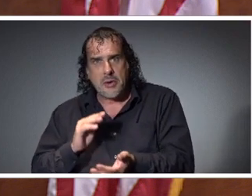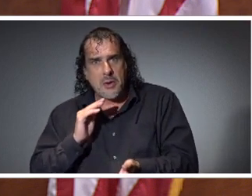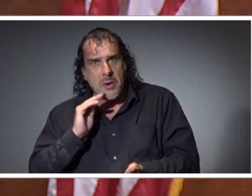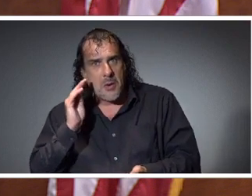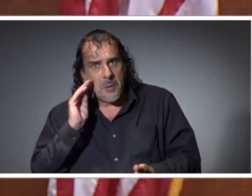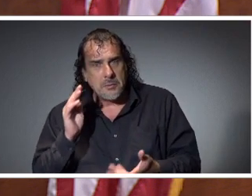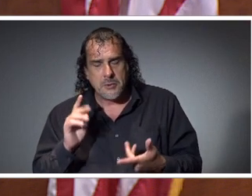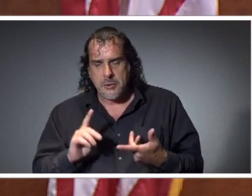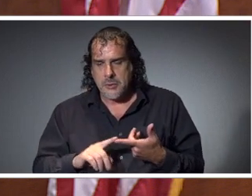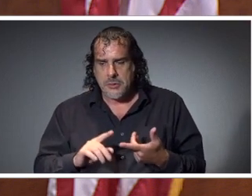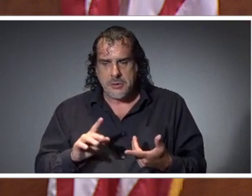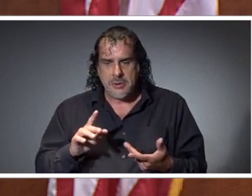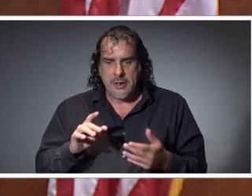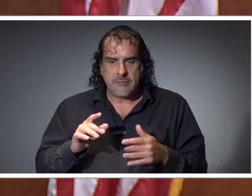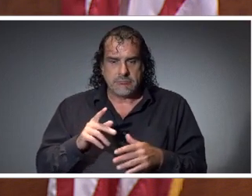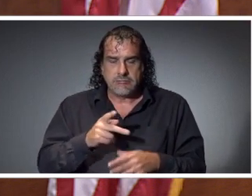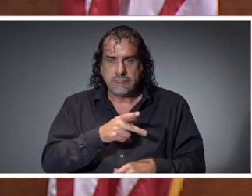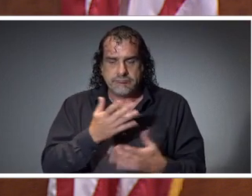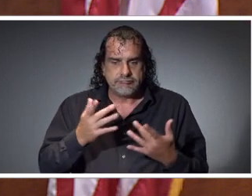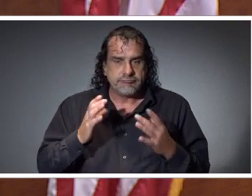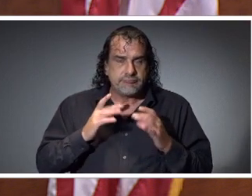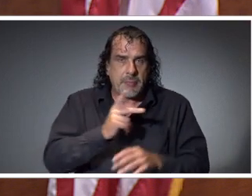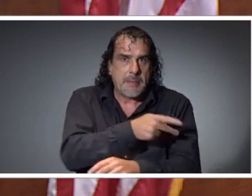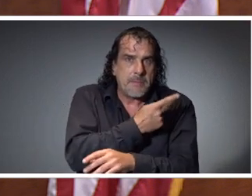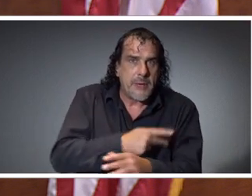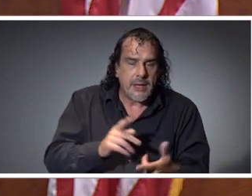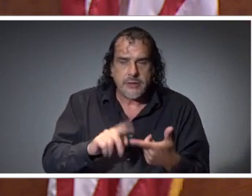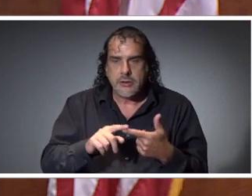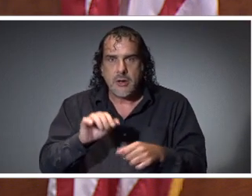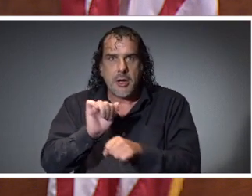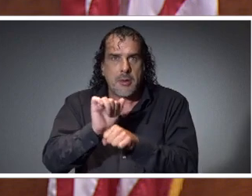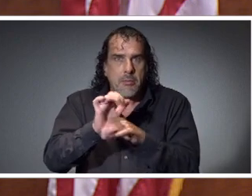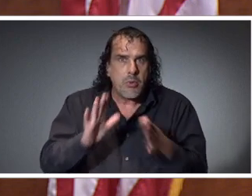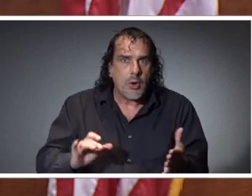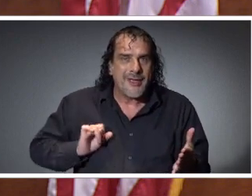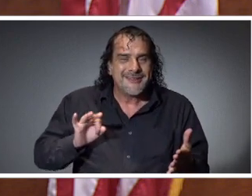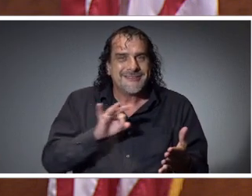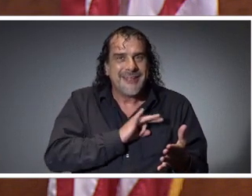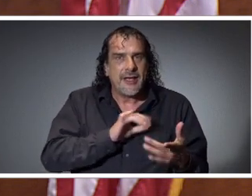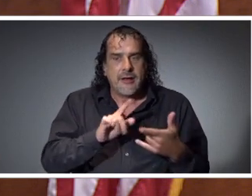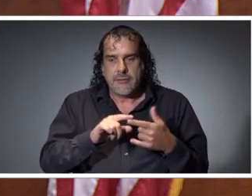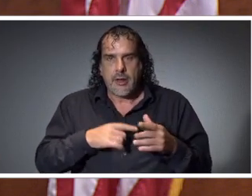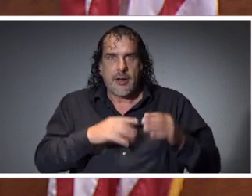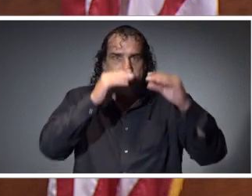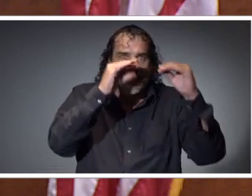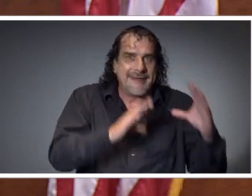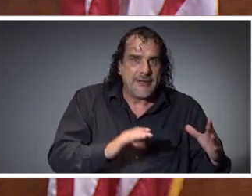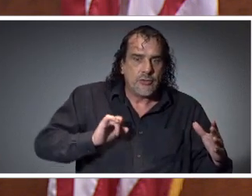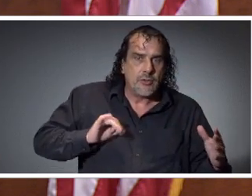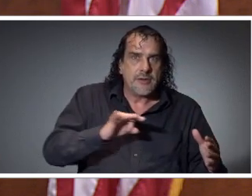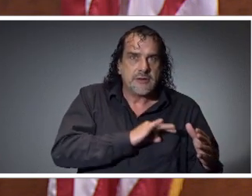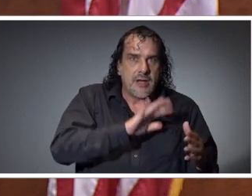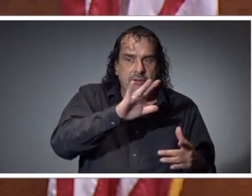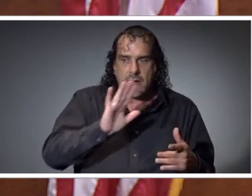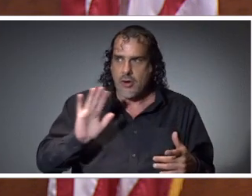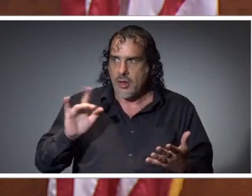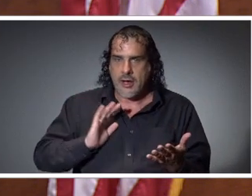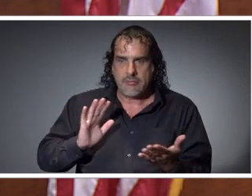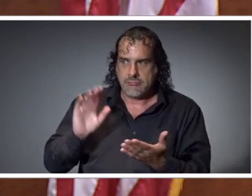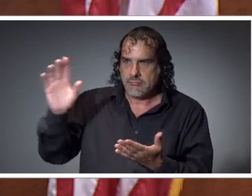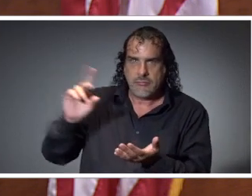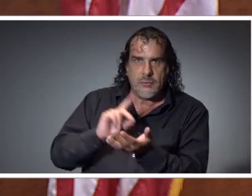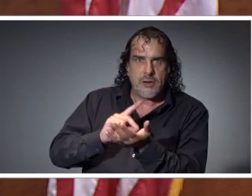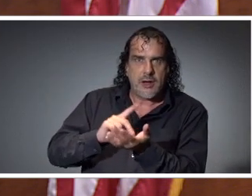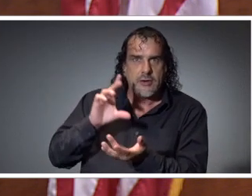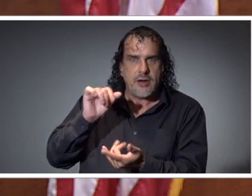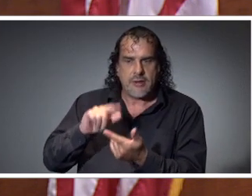nursing home employees, whether it be our program to test our teachers, or our program, as Dr. Dobbs and his team are doing,